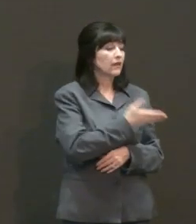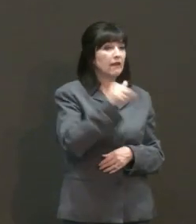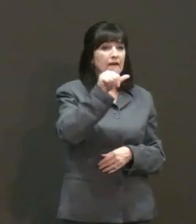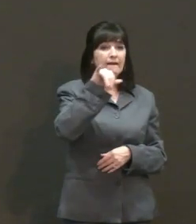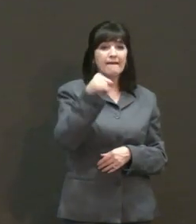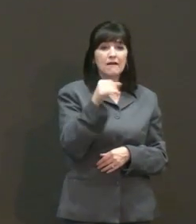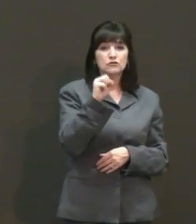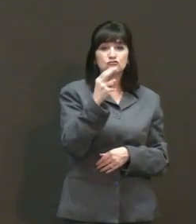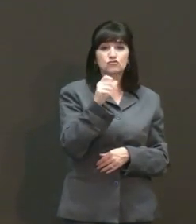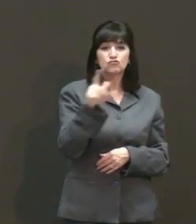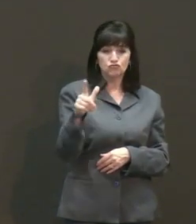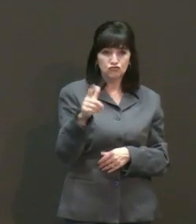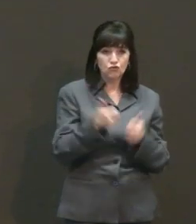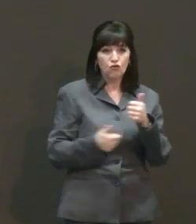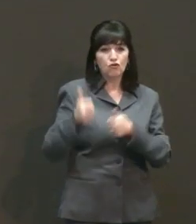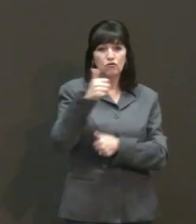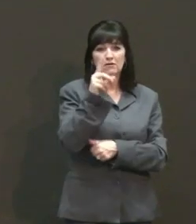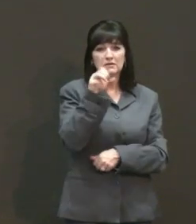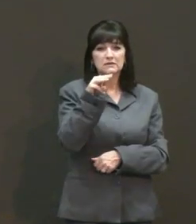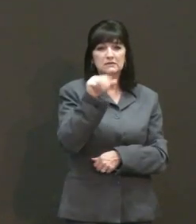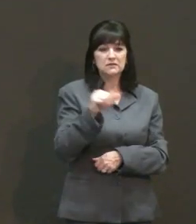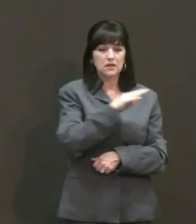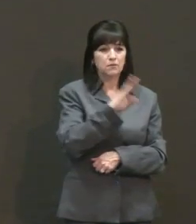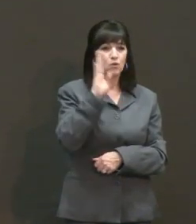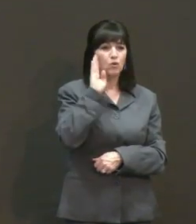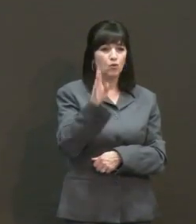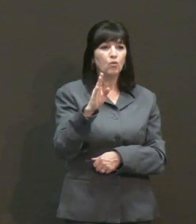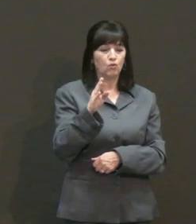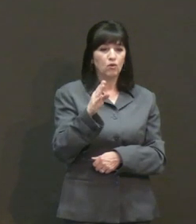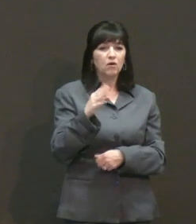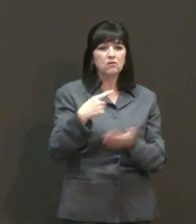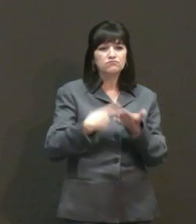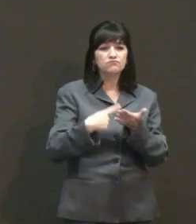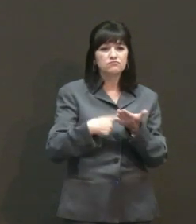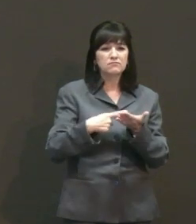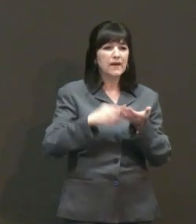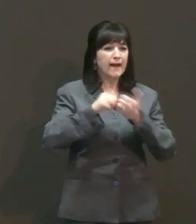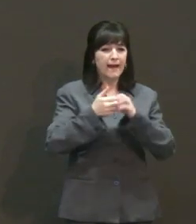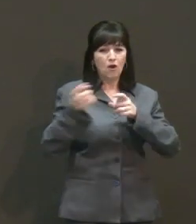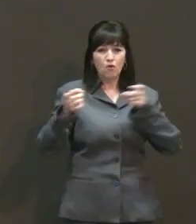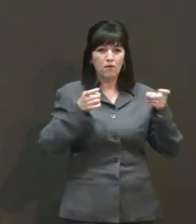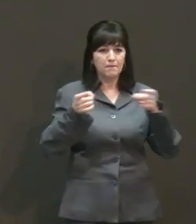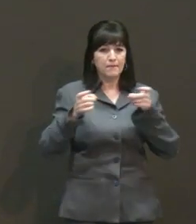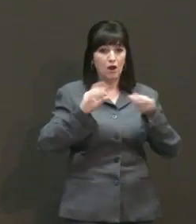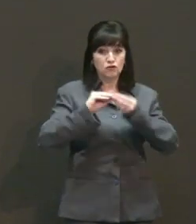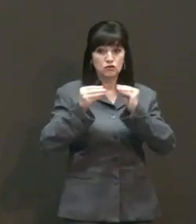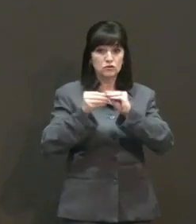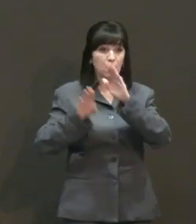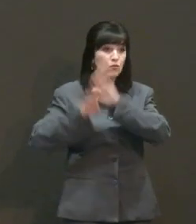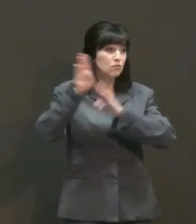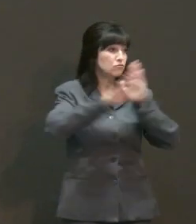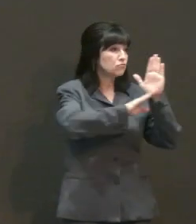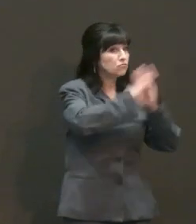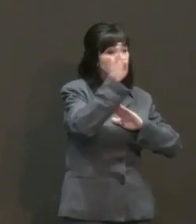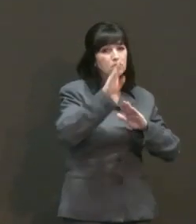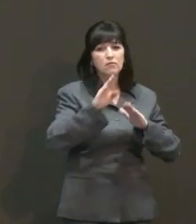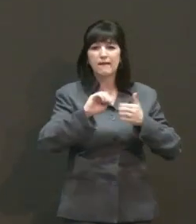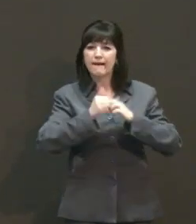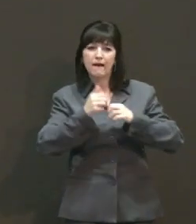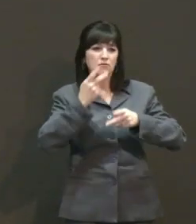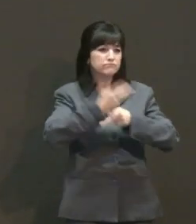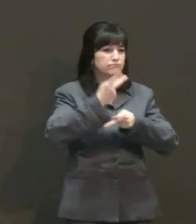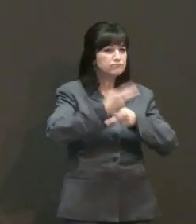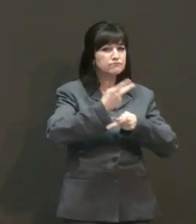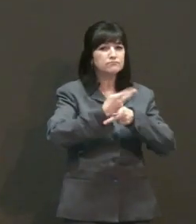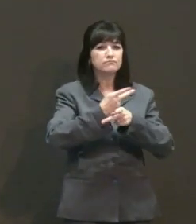capacity, in particular our work with our partners up and down their state, and Dr. Rattay is going to talk specifically a bit